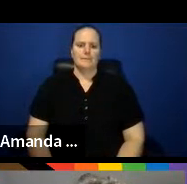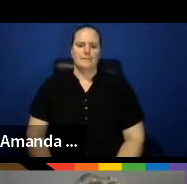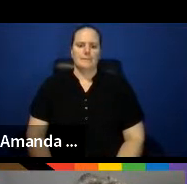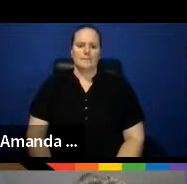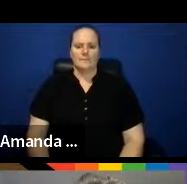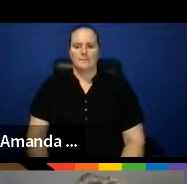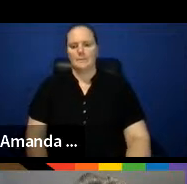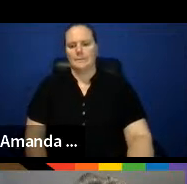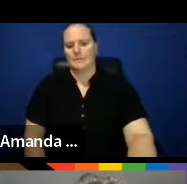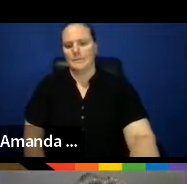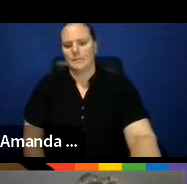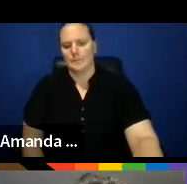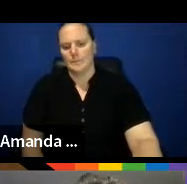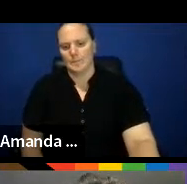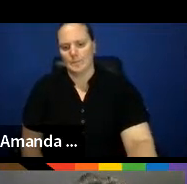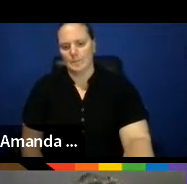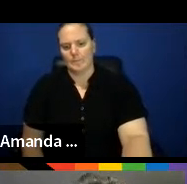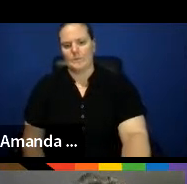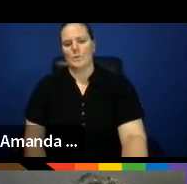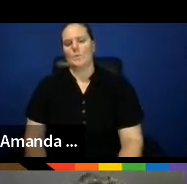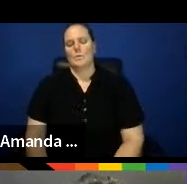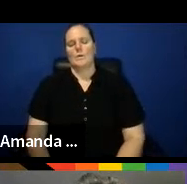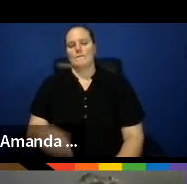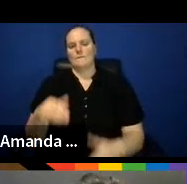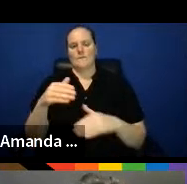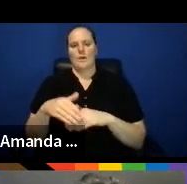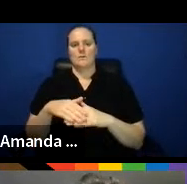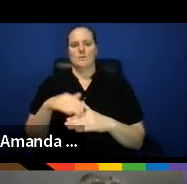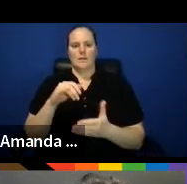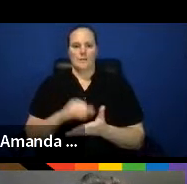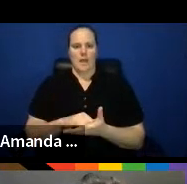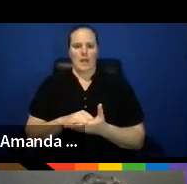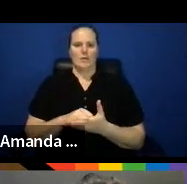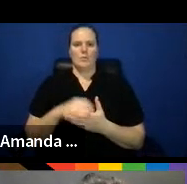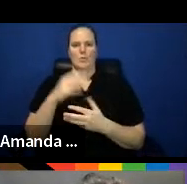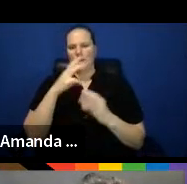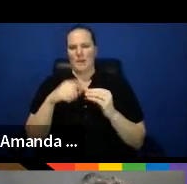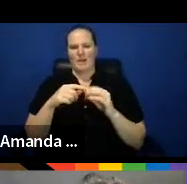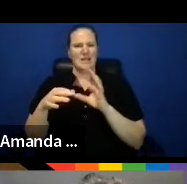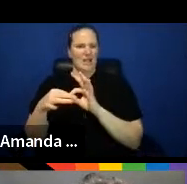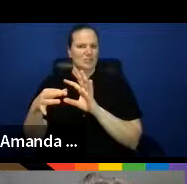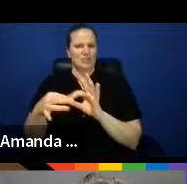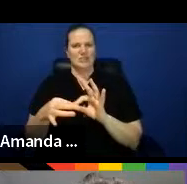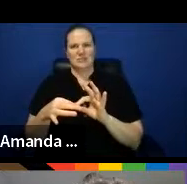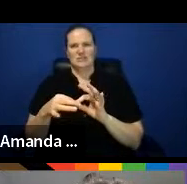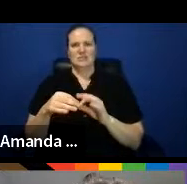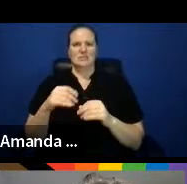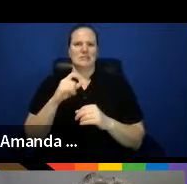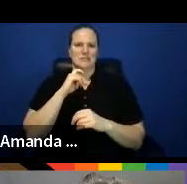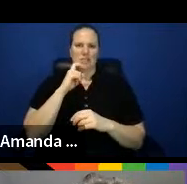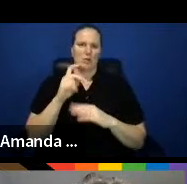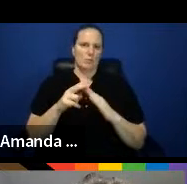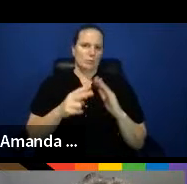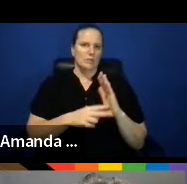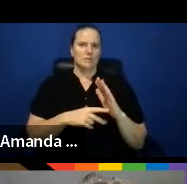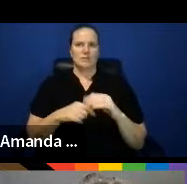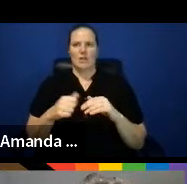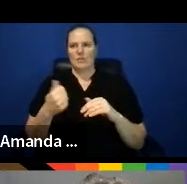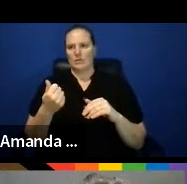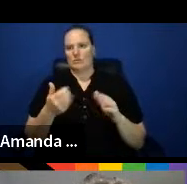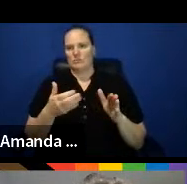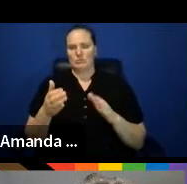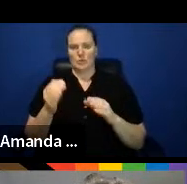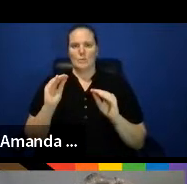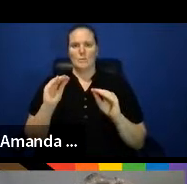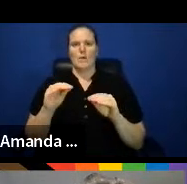that's focused on the IBR program. If you're worried about connections and other connections, I'm worried about the steel bridge, I'm worried about something else, you can